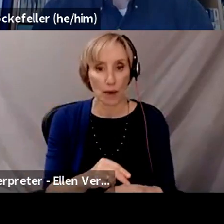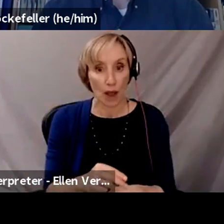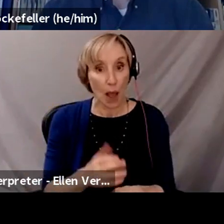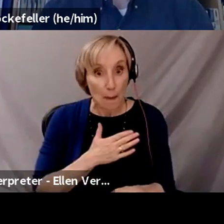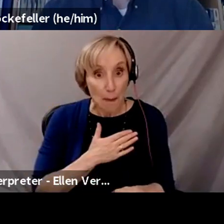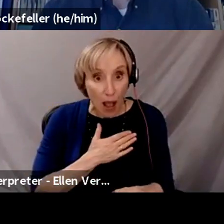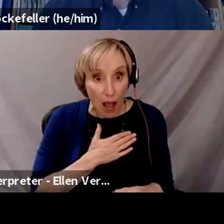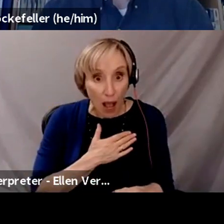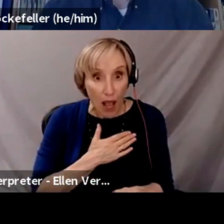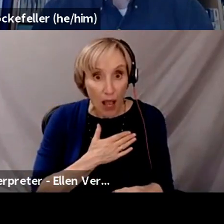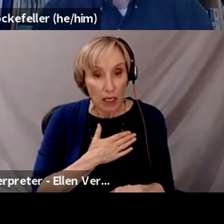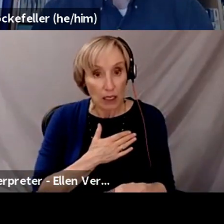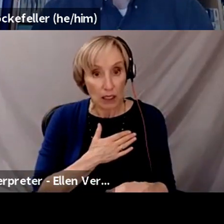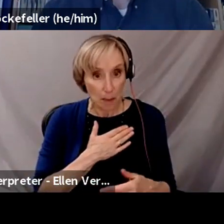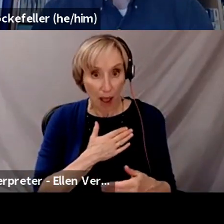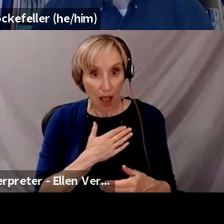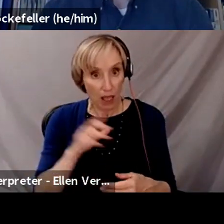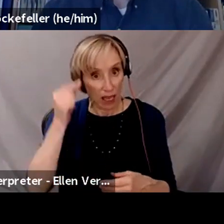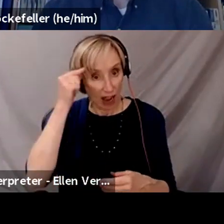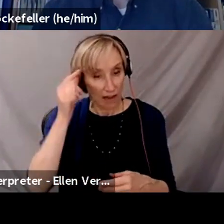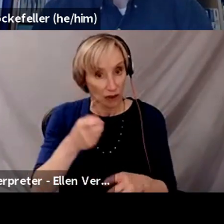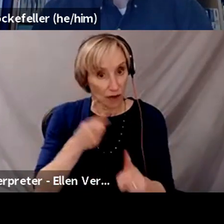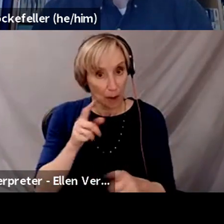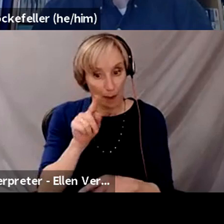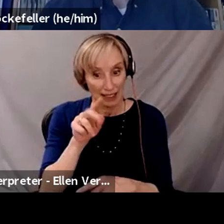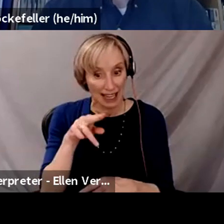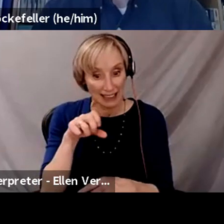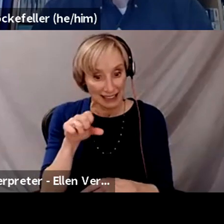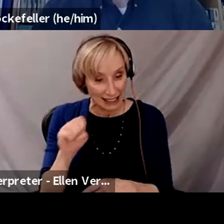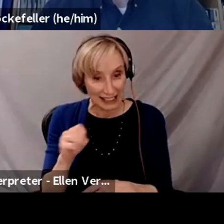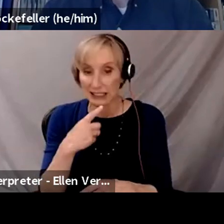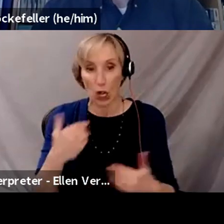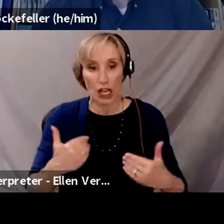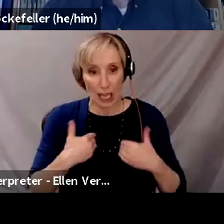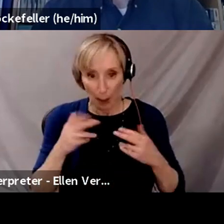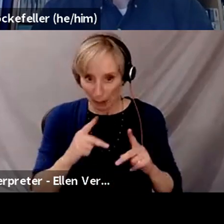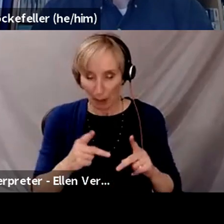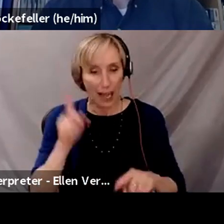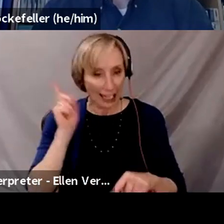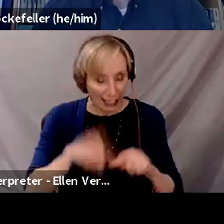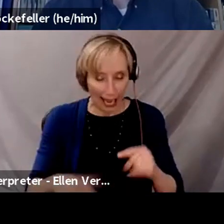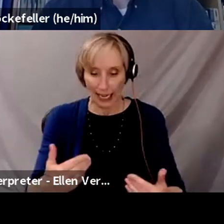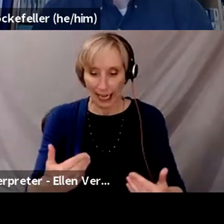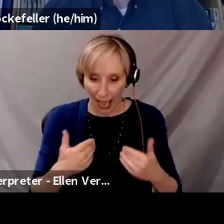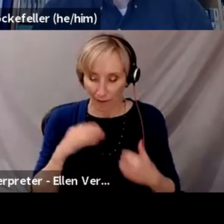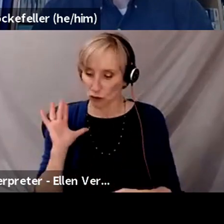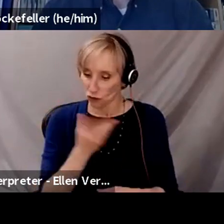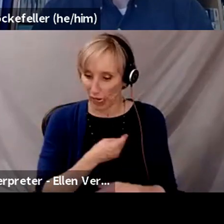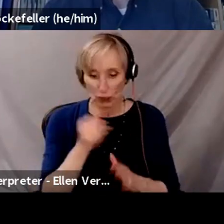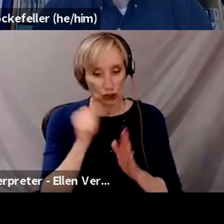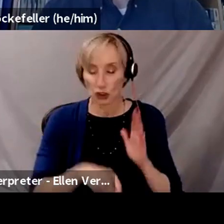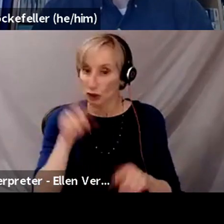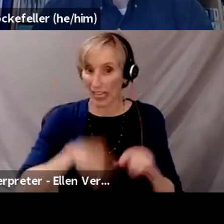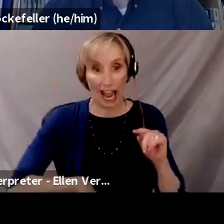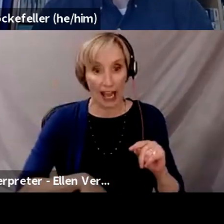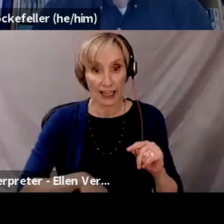a denial of trans youth to have life-affirming surgery. And so we're just, going backward. And that's just really frightening for